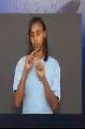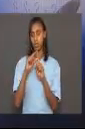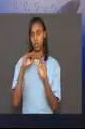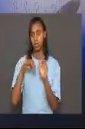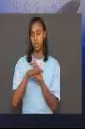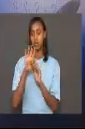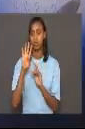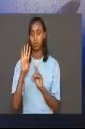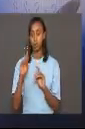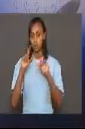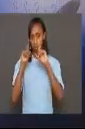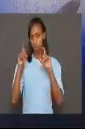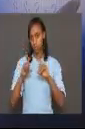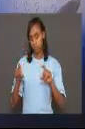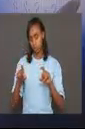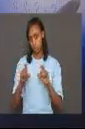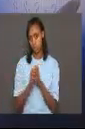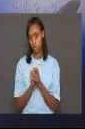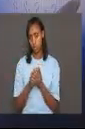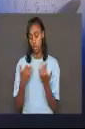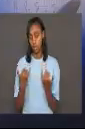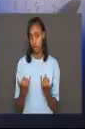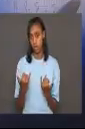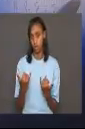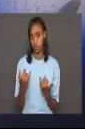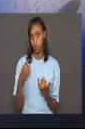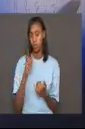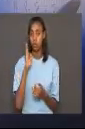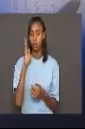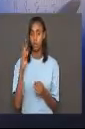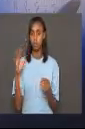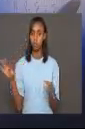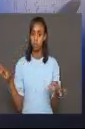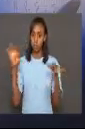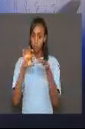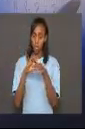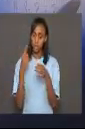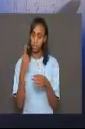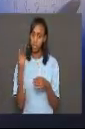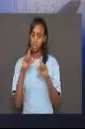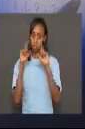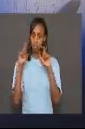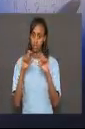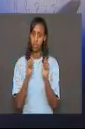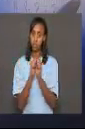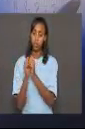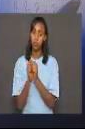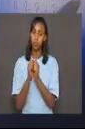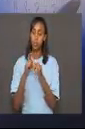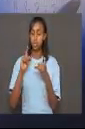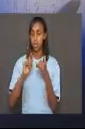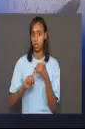words in 4 texts. And now, you will match each text with its